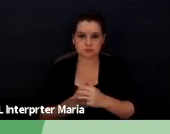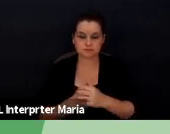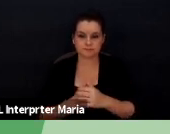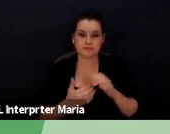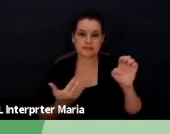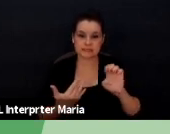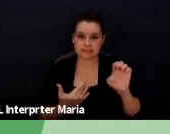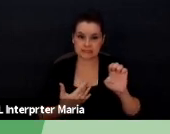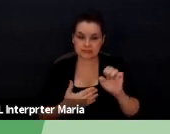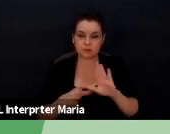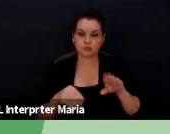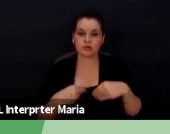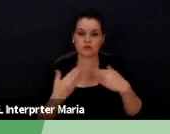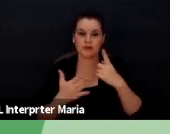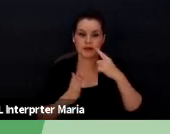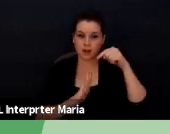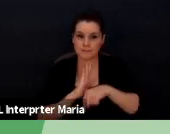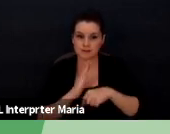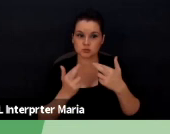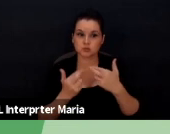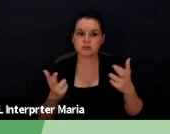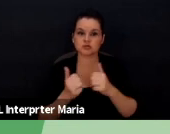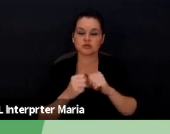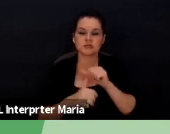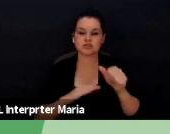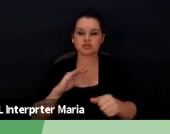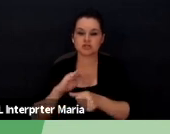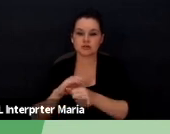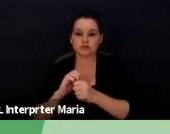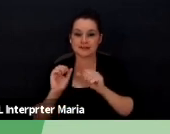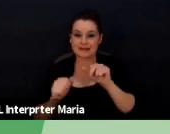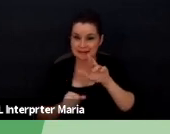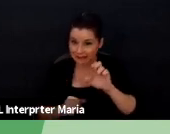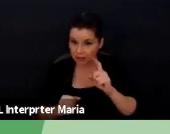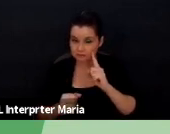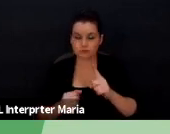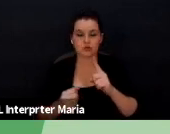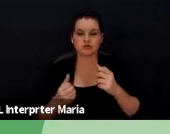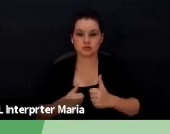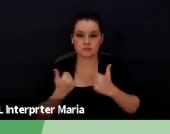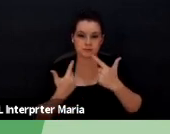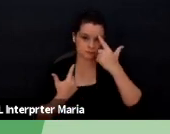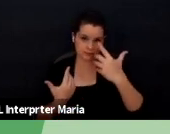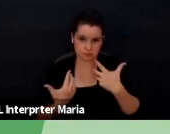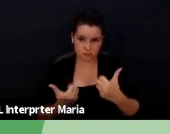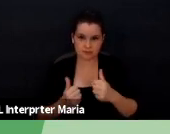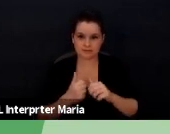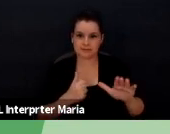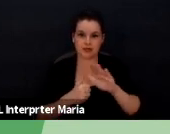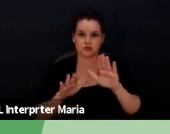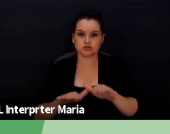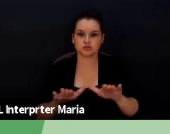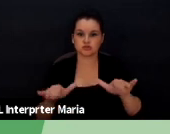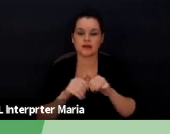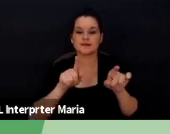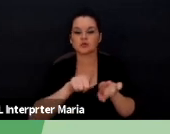E, provide comprehensive resources in shelters that care for survivors' mental health and that of their children, as well